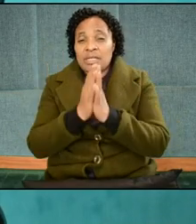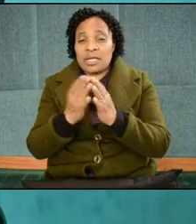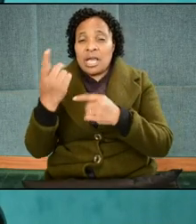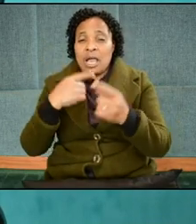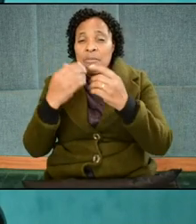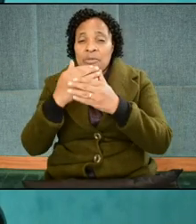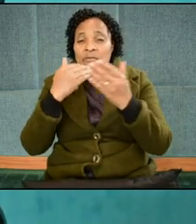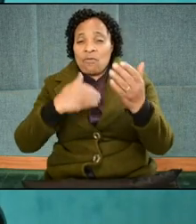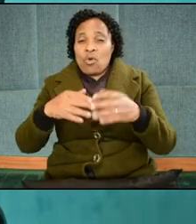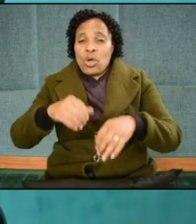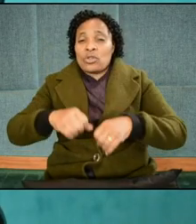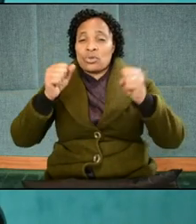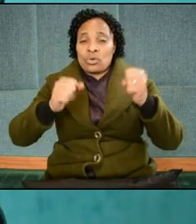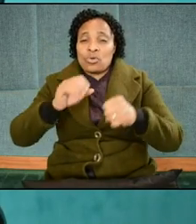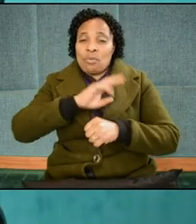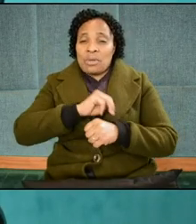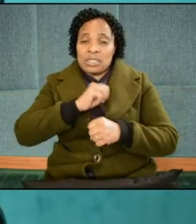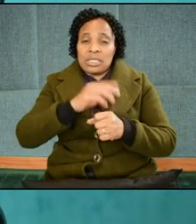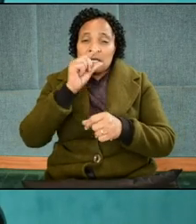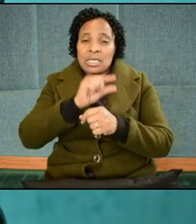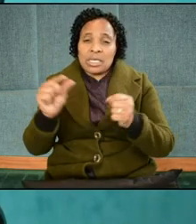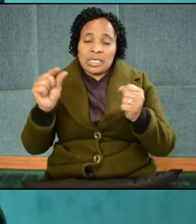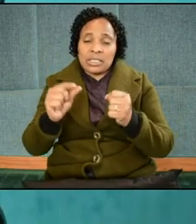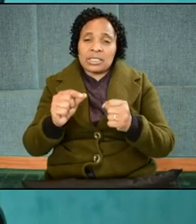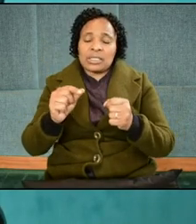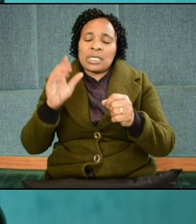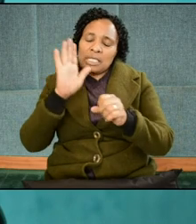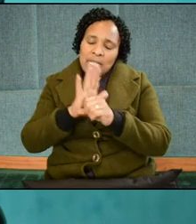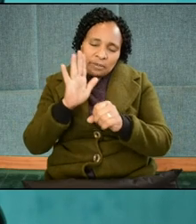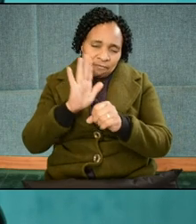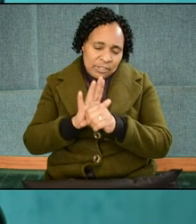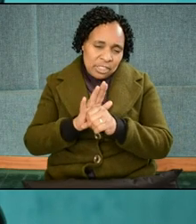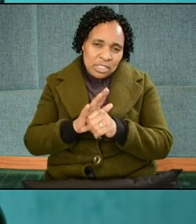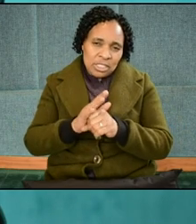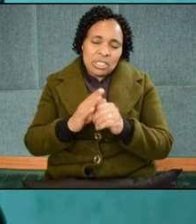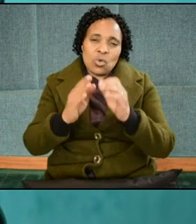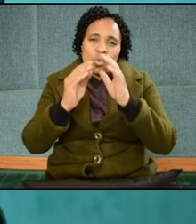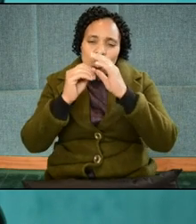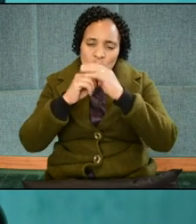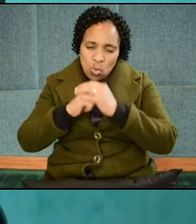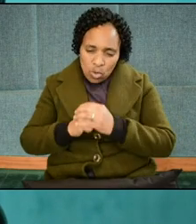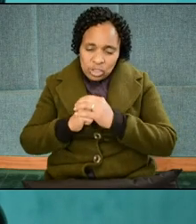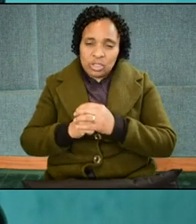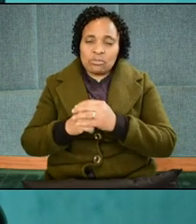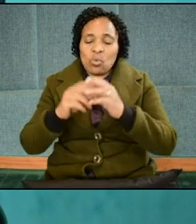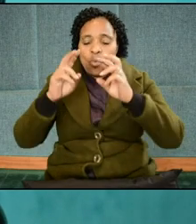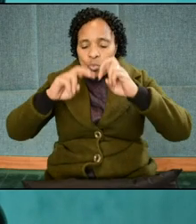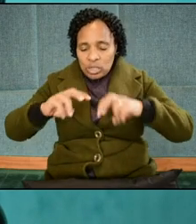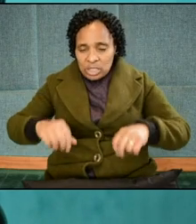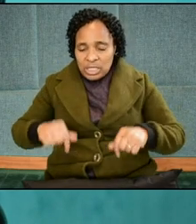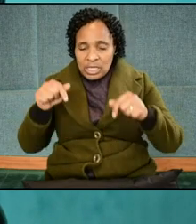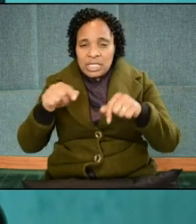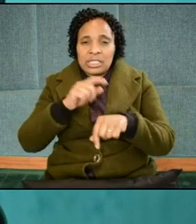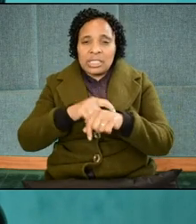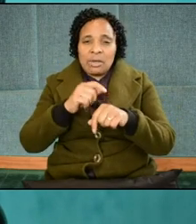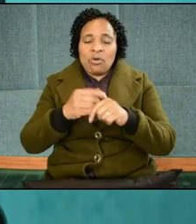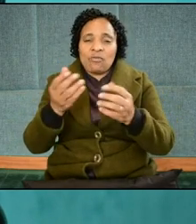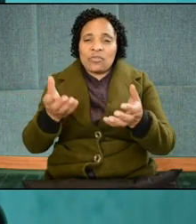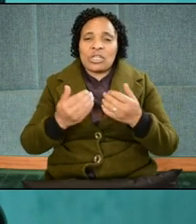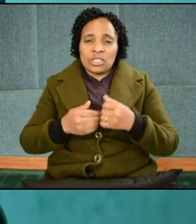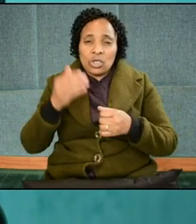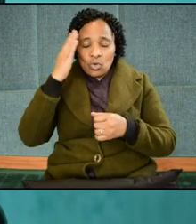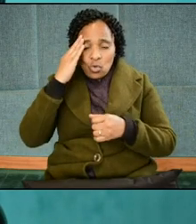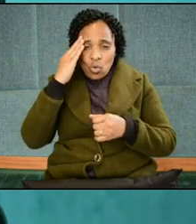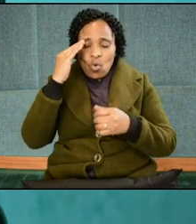come before your throne of mercy. Your grace is ever sufficient, and we bow and we seek it at this time of need. You